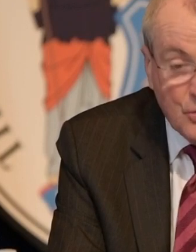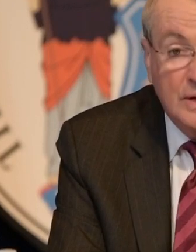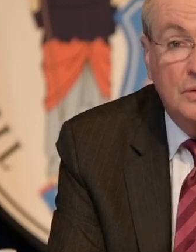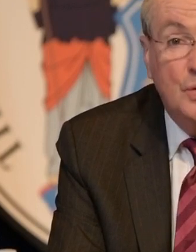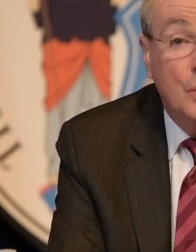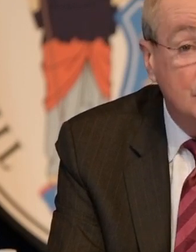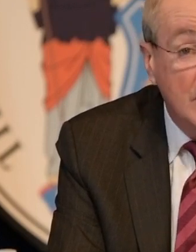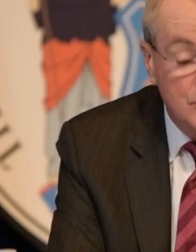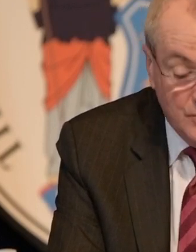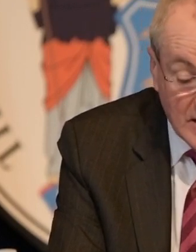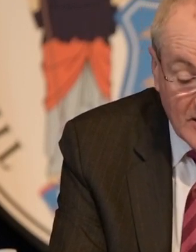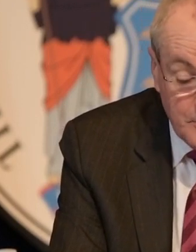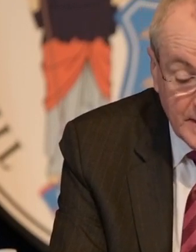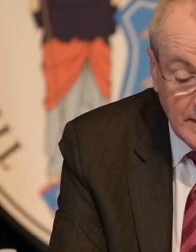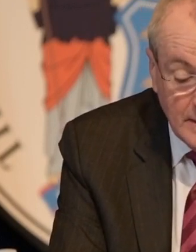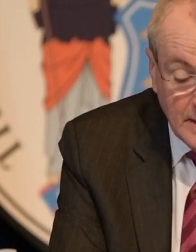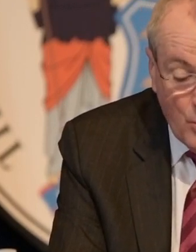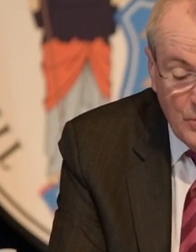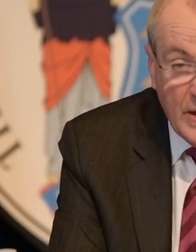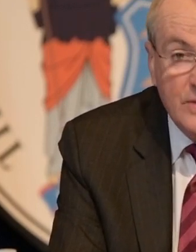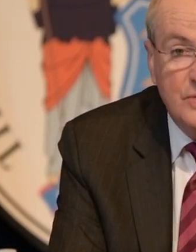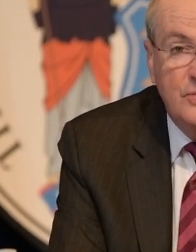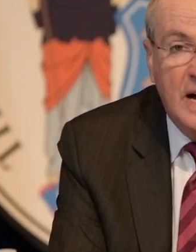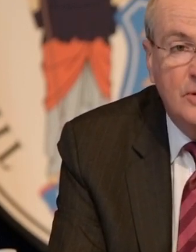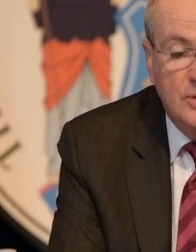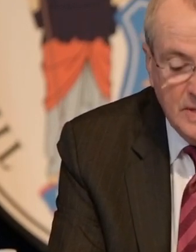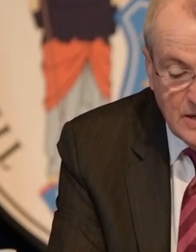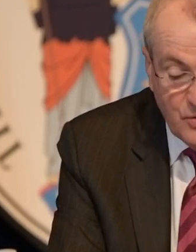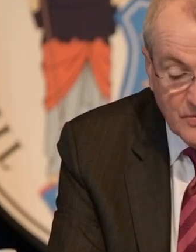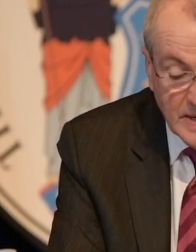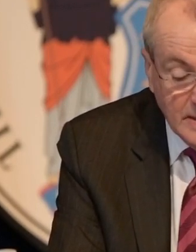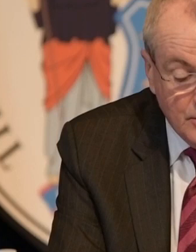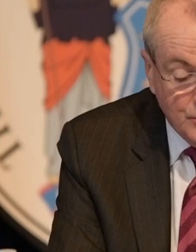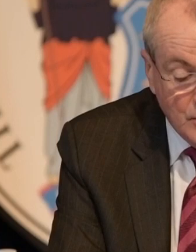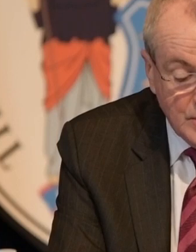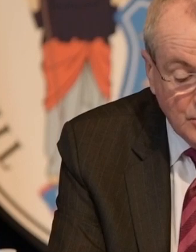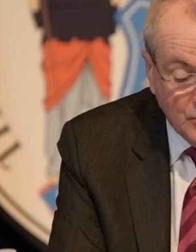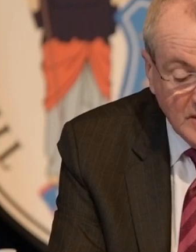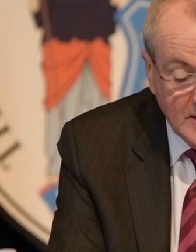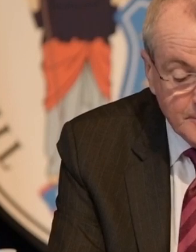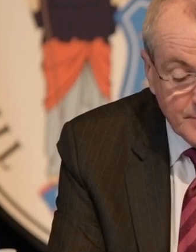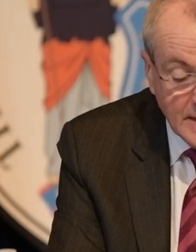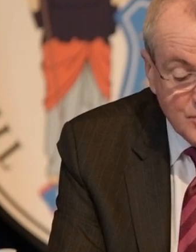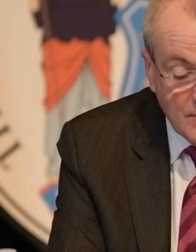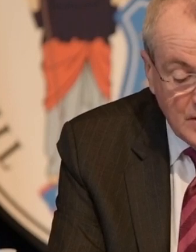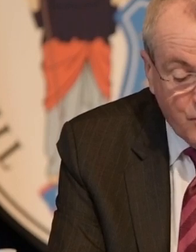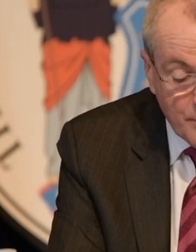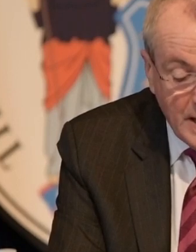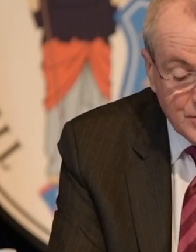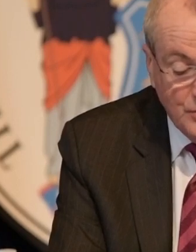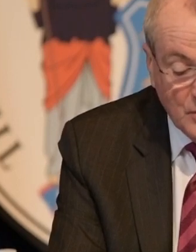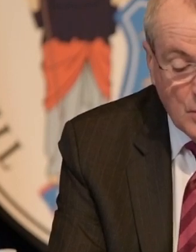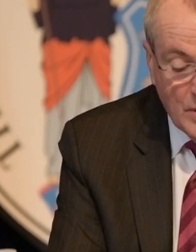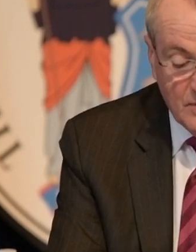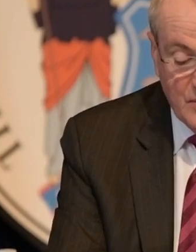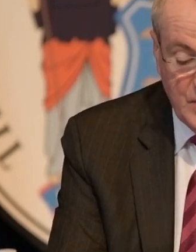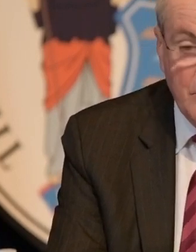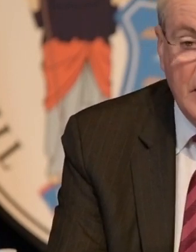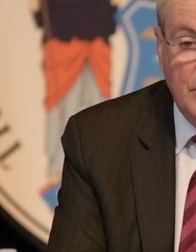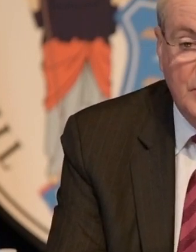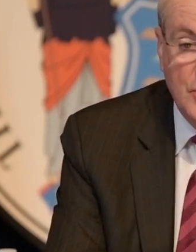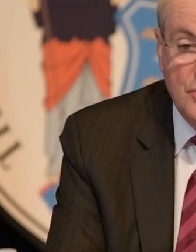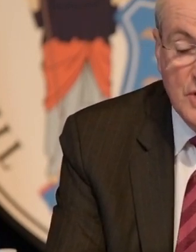in critical or intensive care, and 1,594 ventilators are in use. 74 patients are at one of our